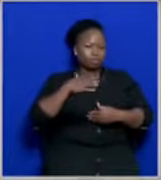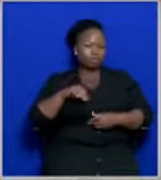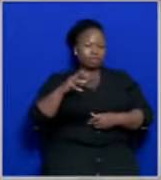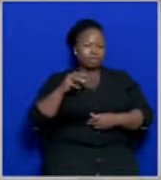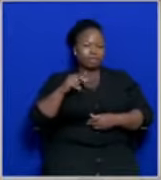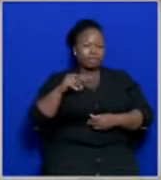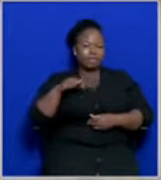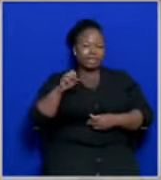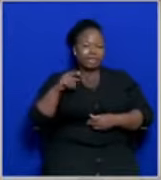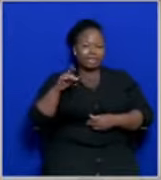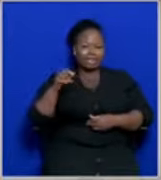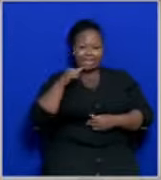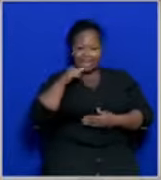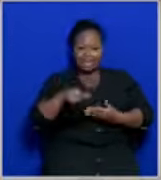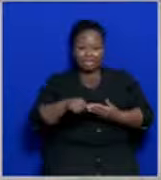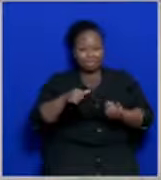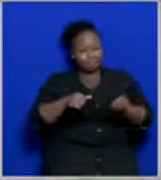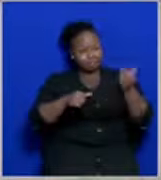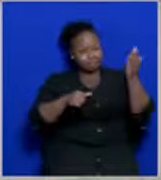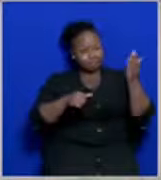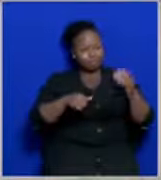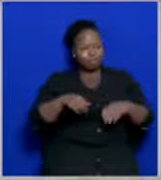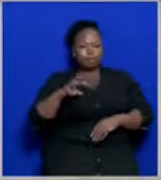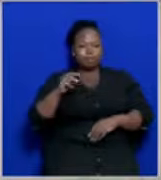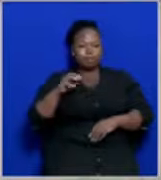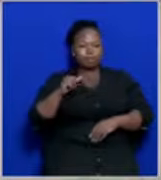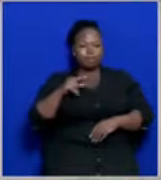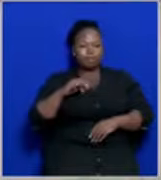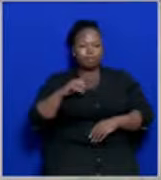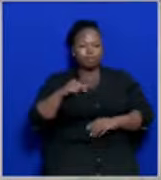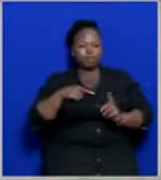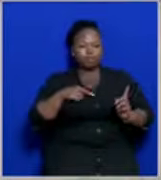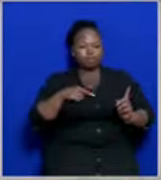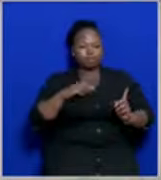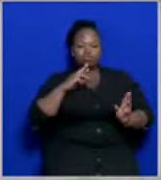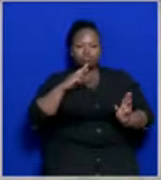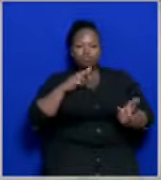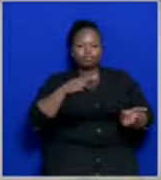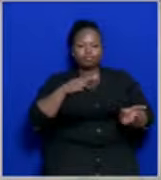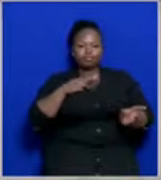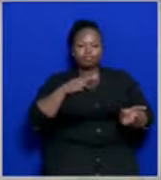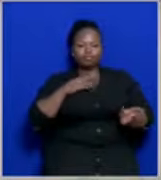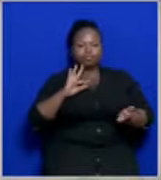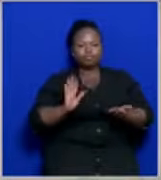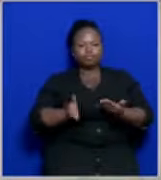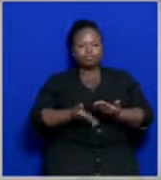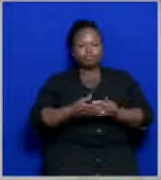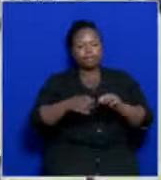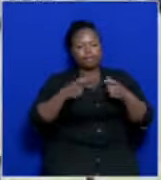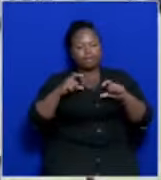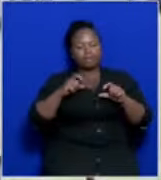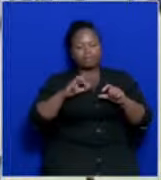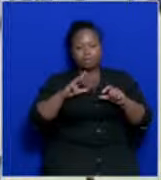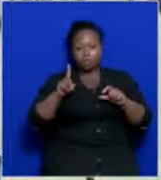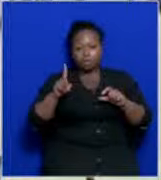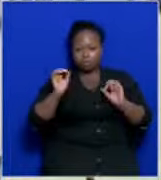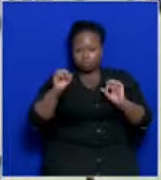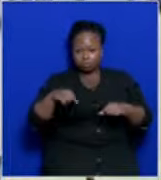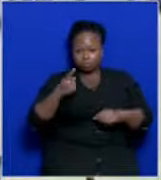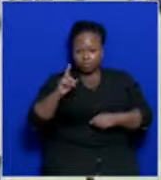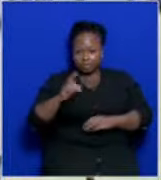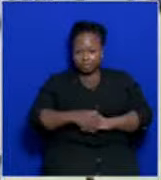that Mr. Magagula references at paragraph 91. Is that correct, Mr. Magagula?